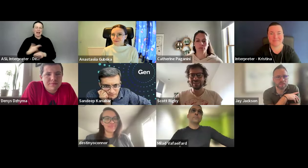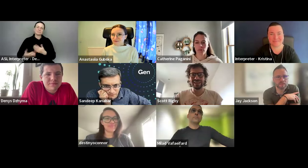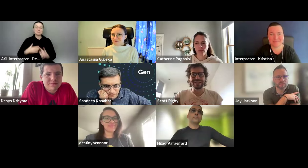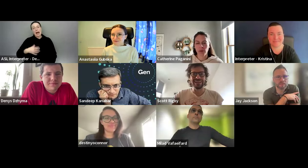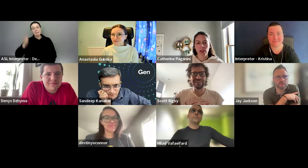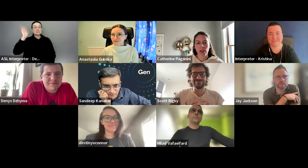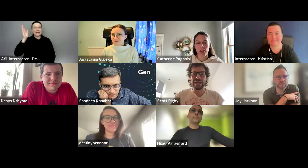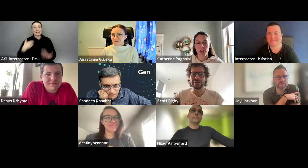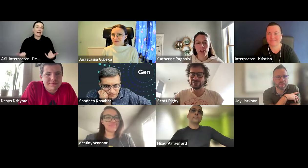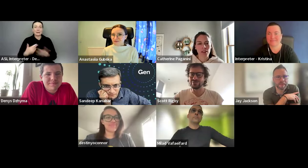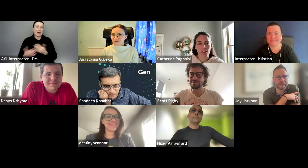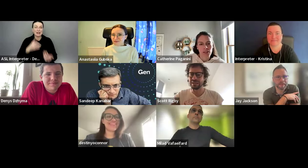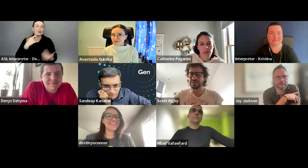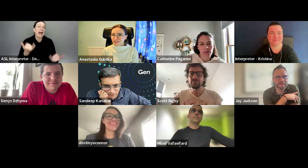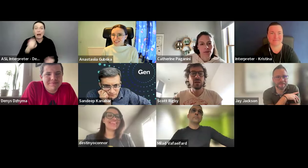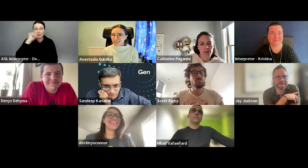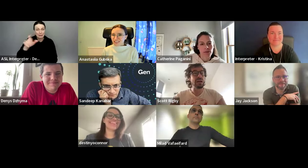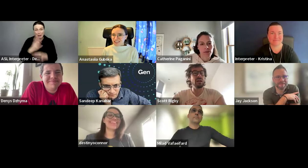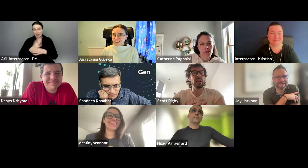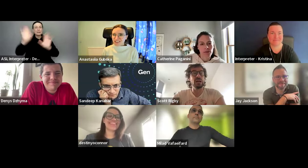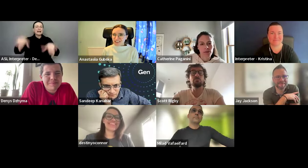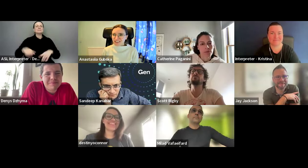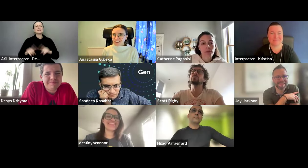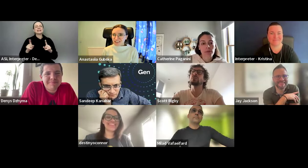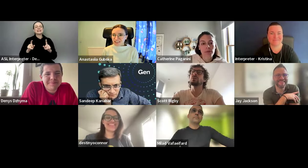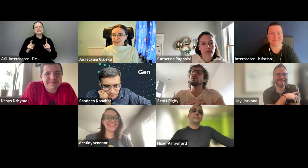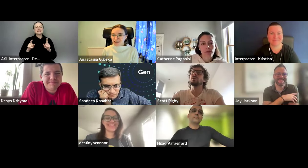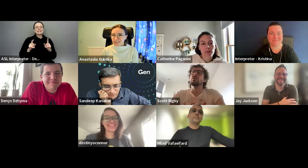to. For now, I don't need to raise my hand. But